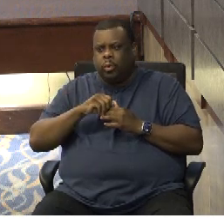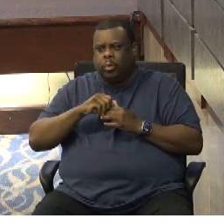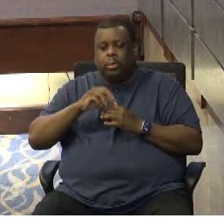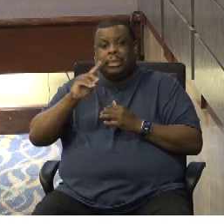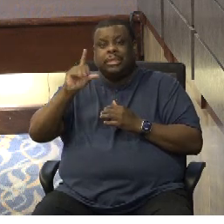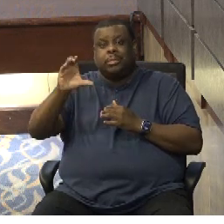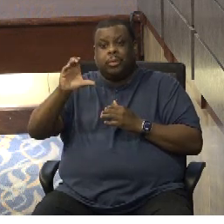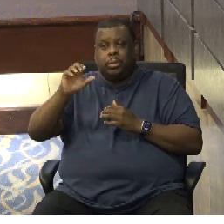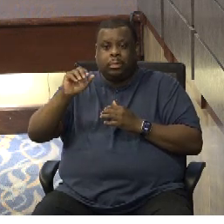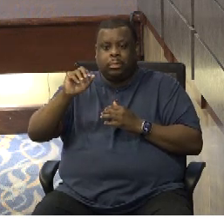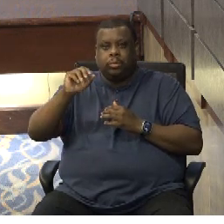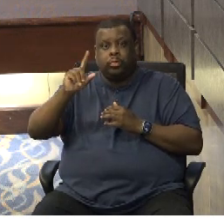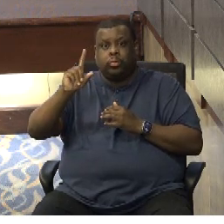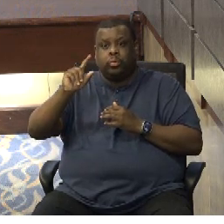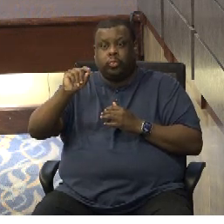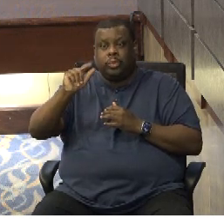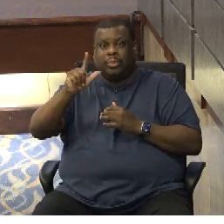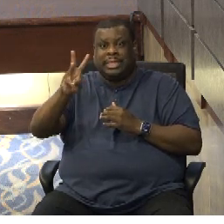December 31st, 2026.